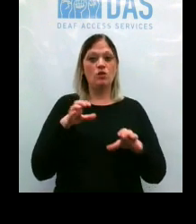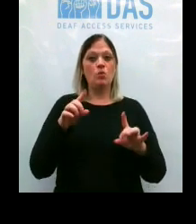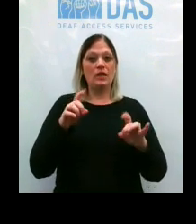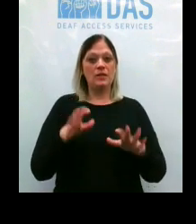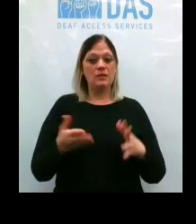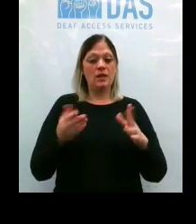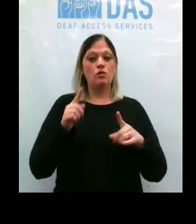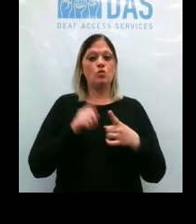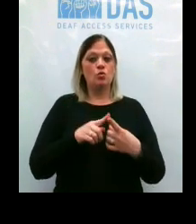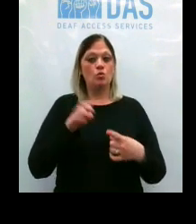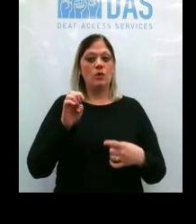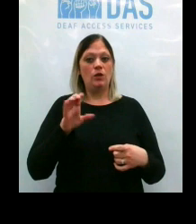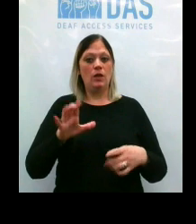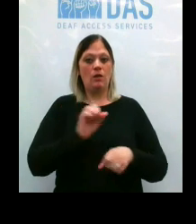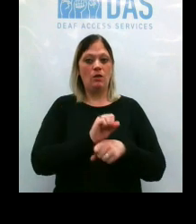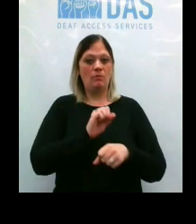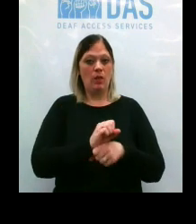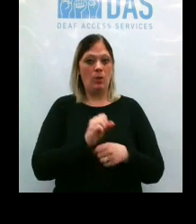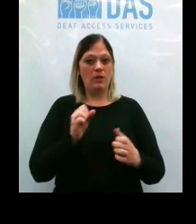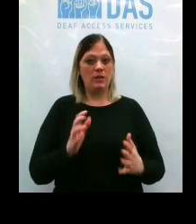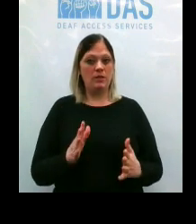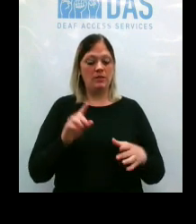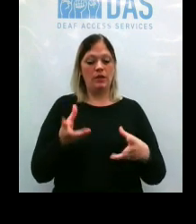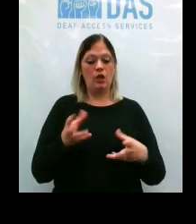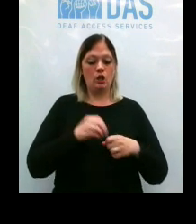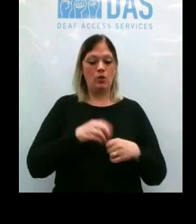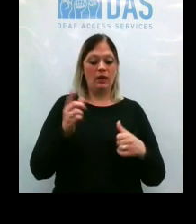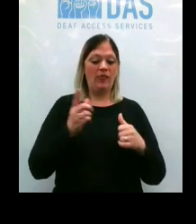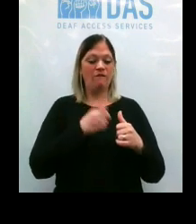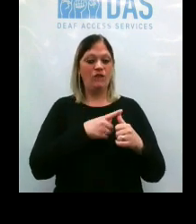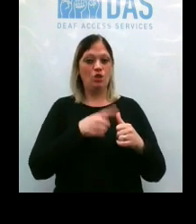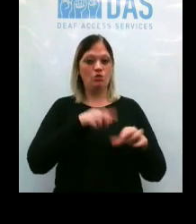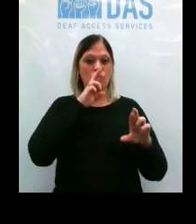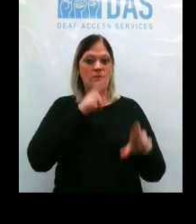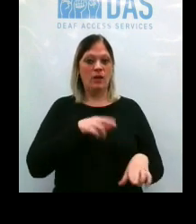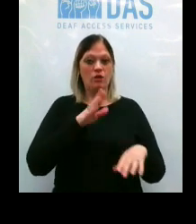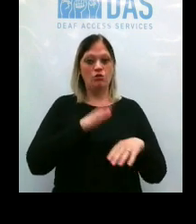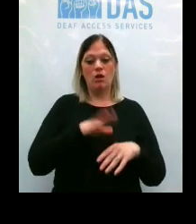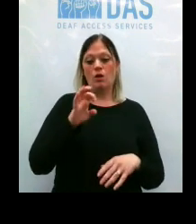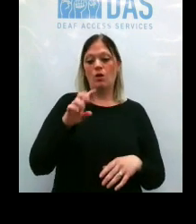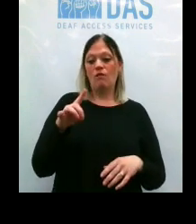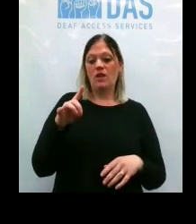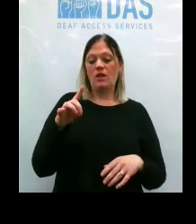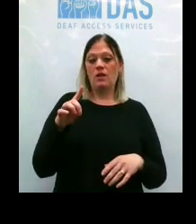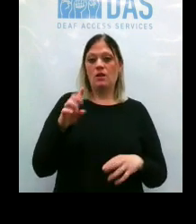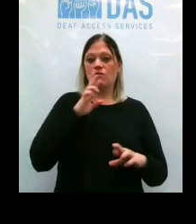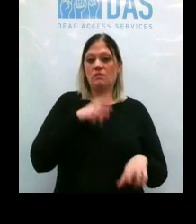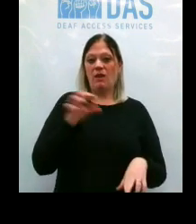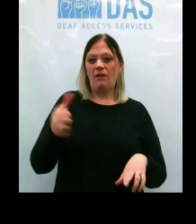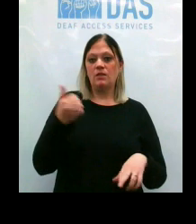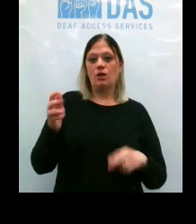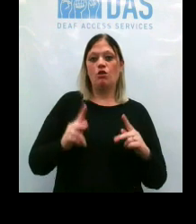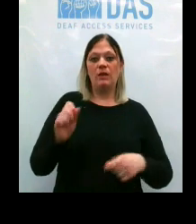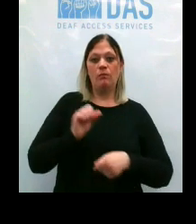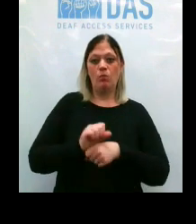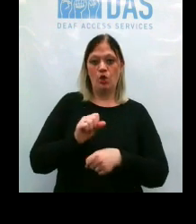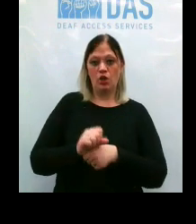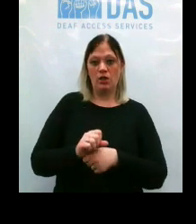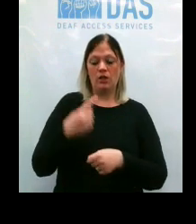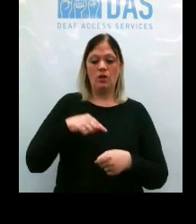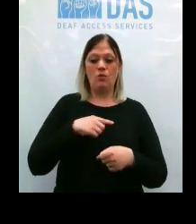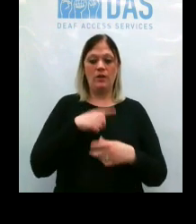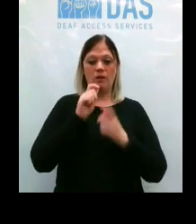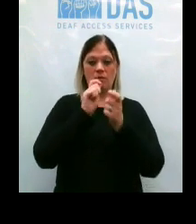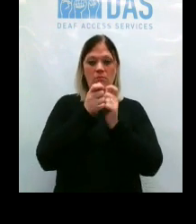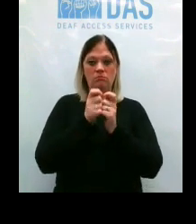County employees, including our first responders on the COVID response and others that are working. We are refining our